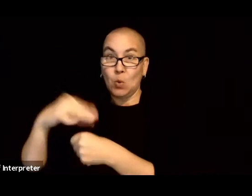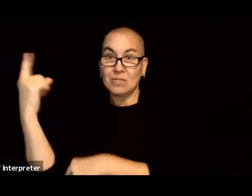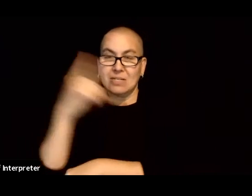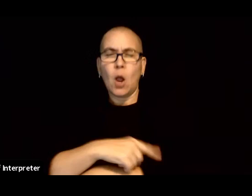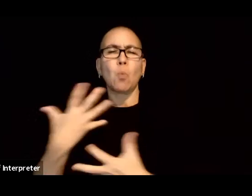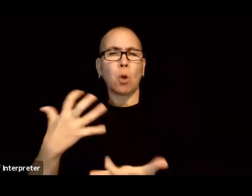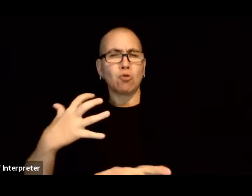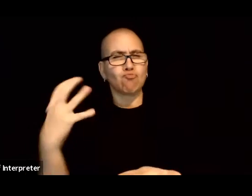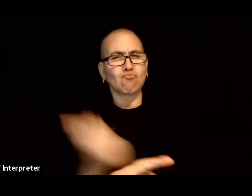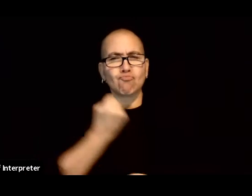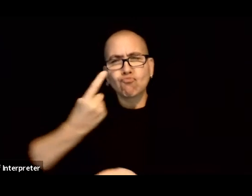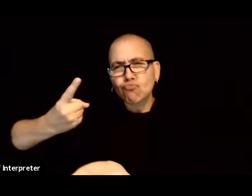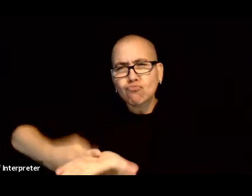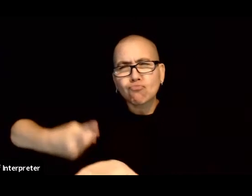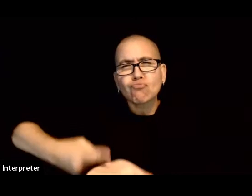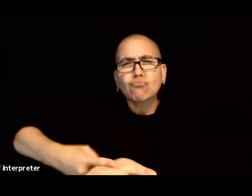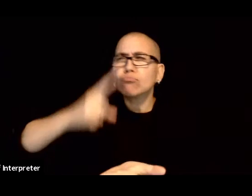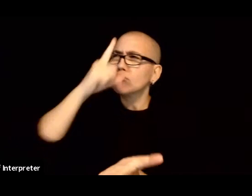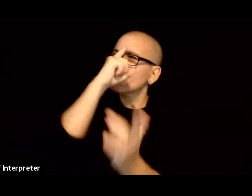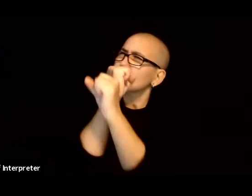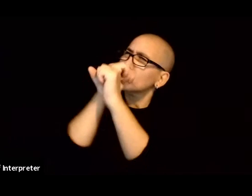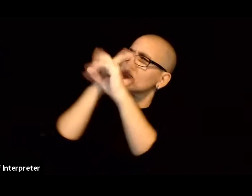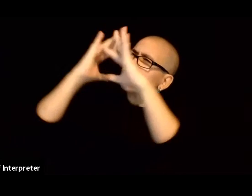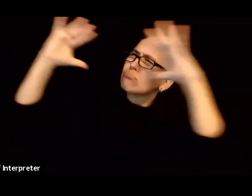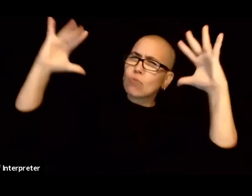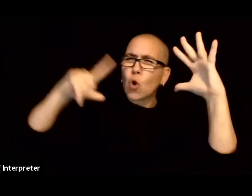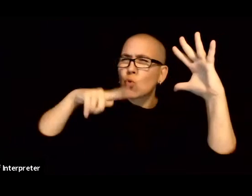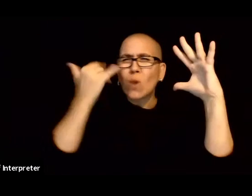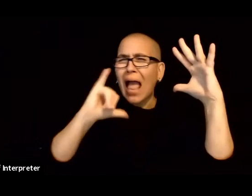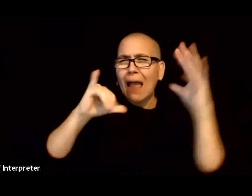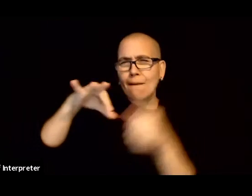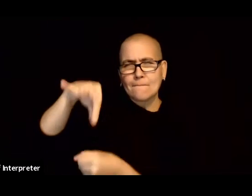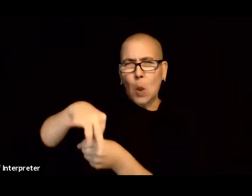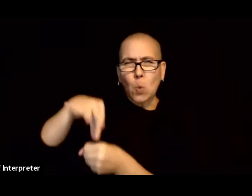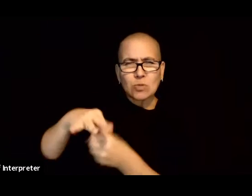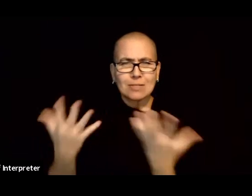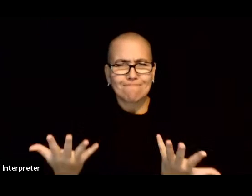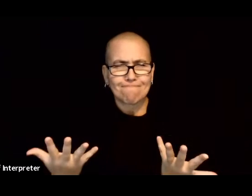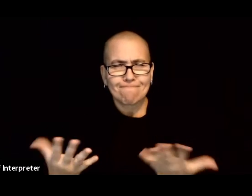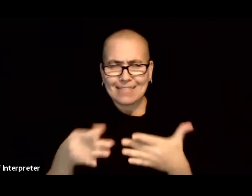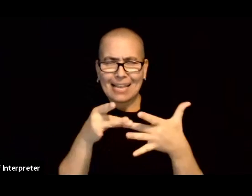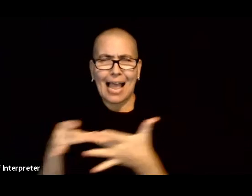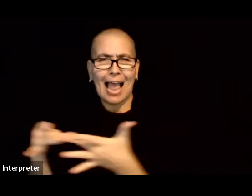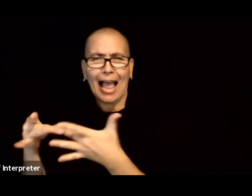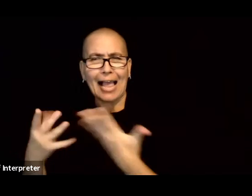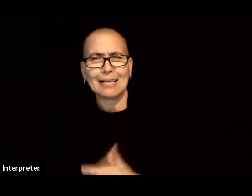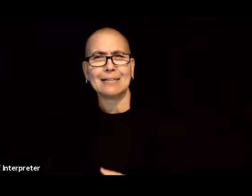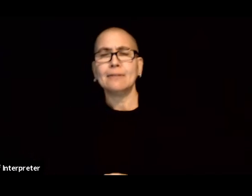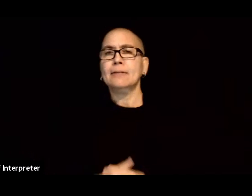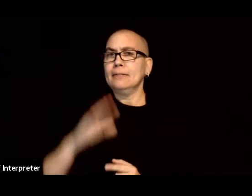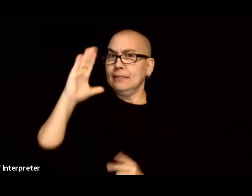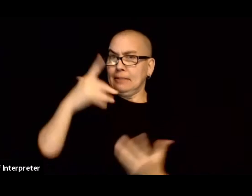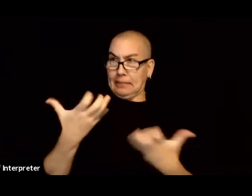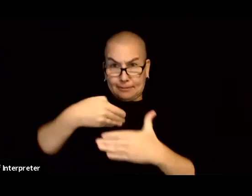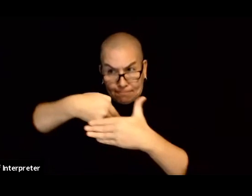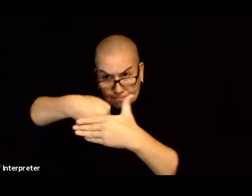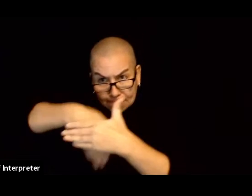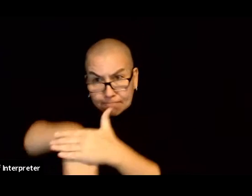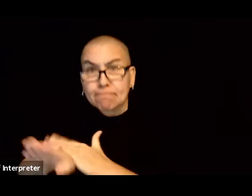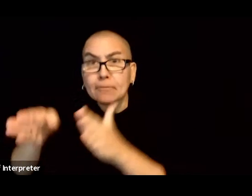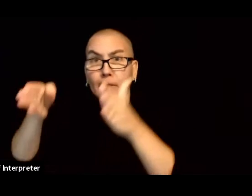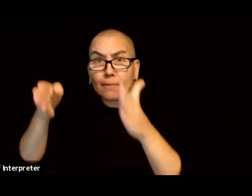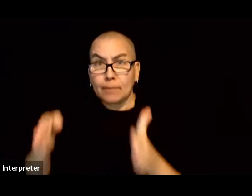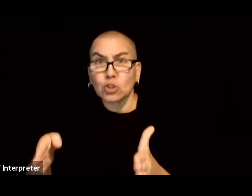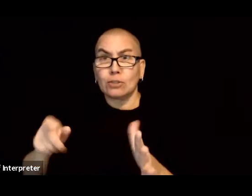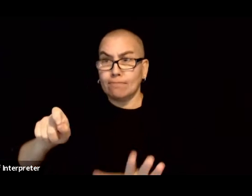be wondering what they can do to minimize their COVID risk while voting. First, we want to strongly encourage people to get out and